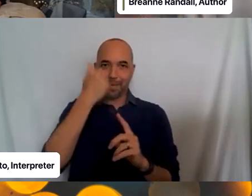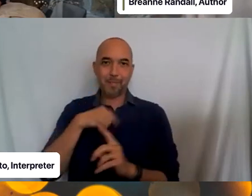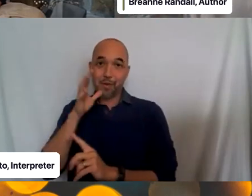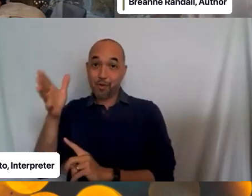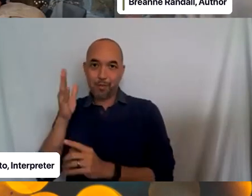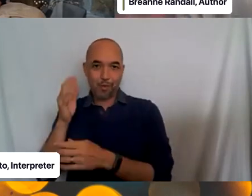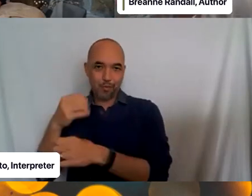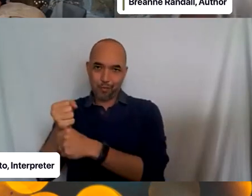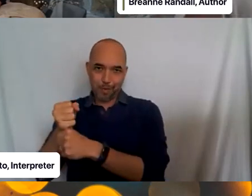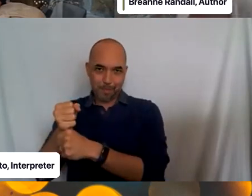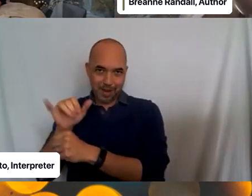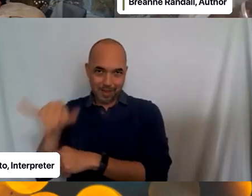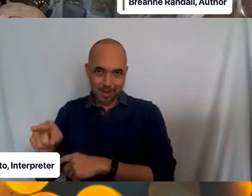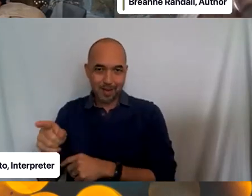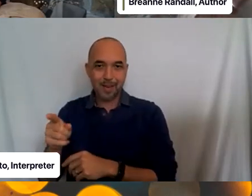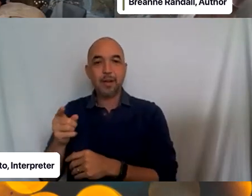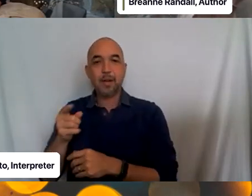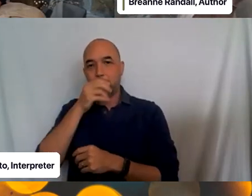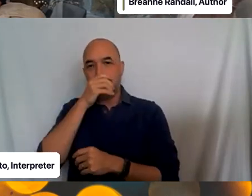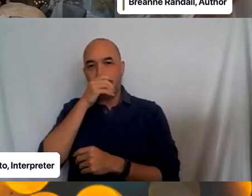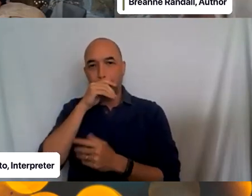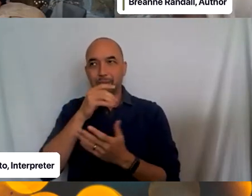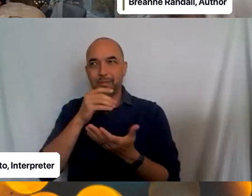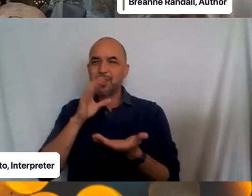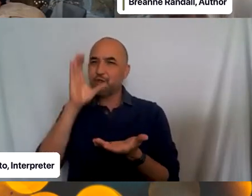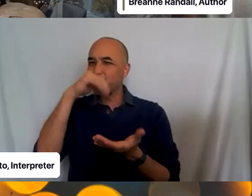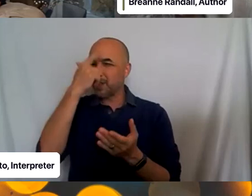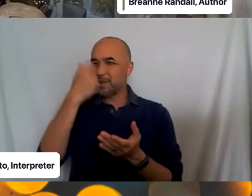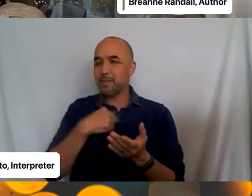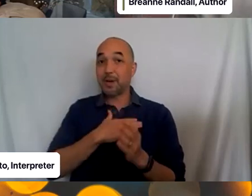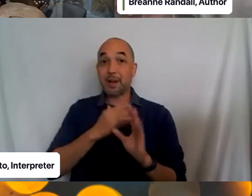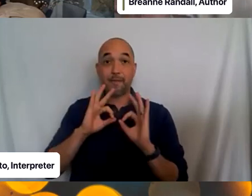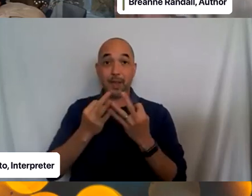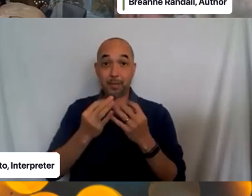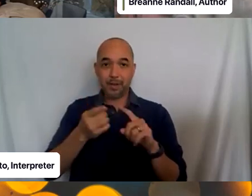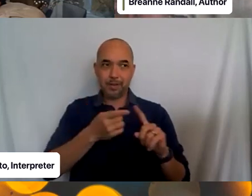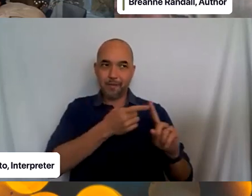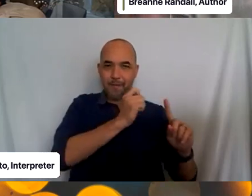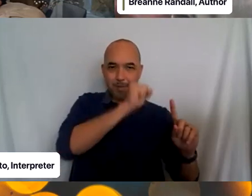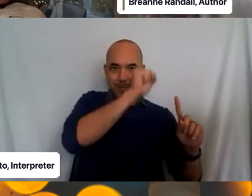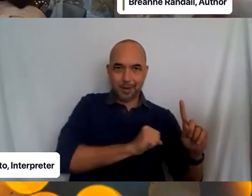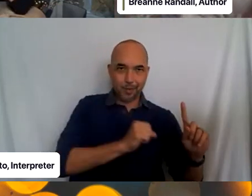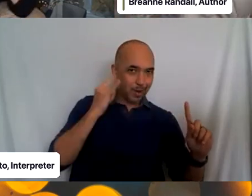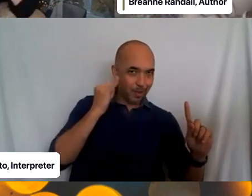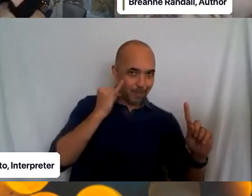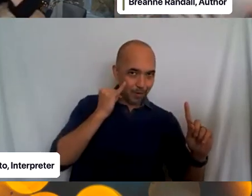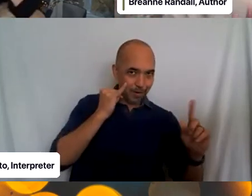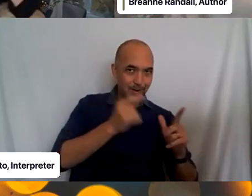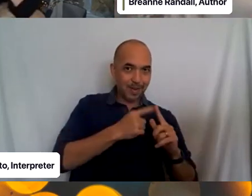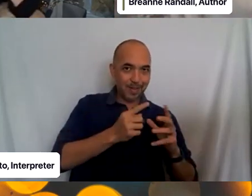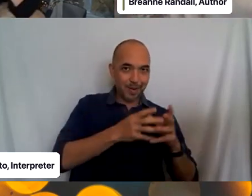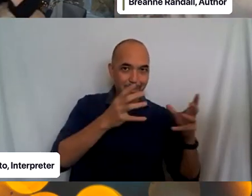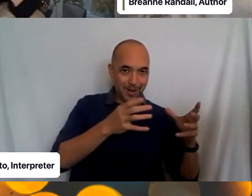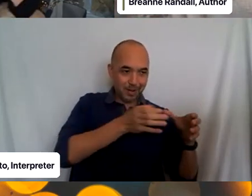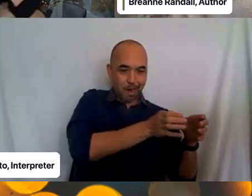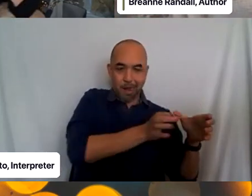said, so it's weird because my whole family is from Southern California. And then a bunch of us broke off and